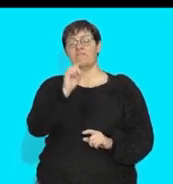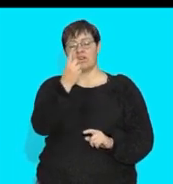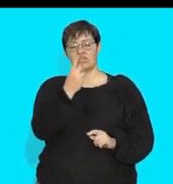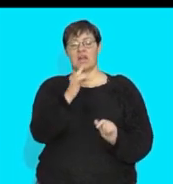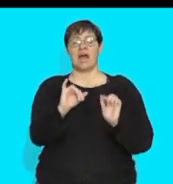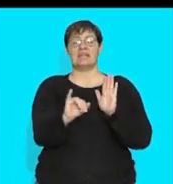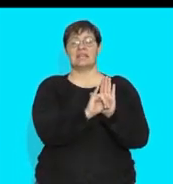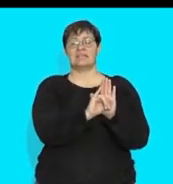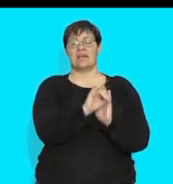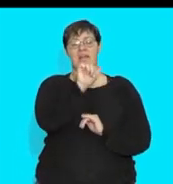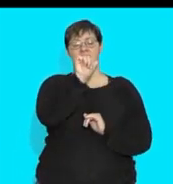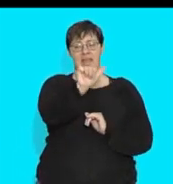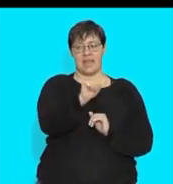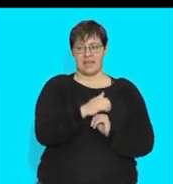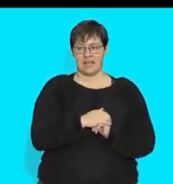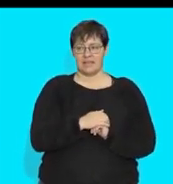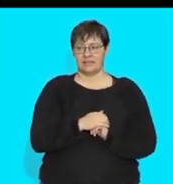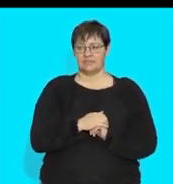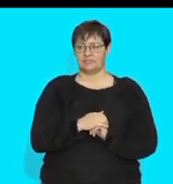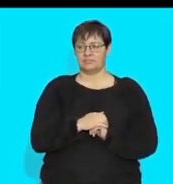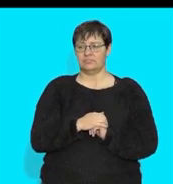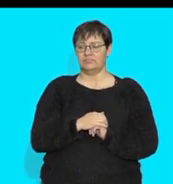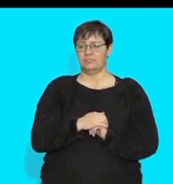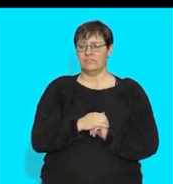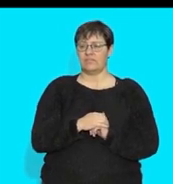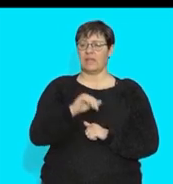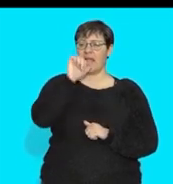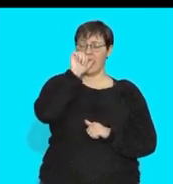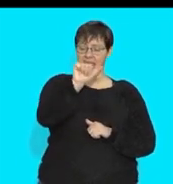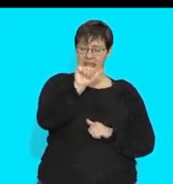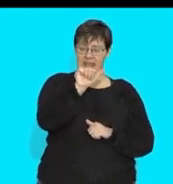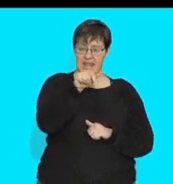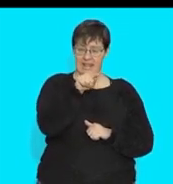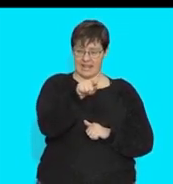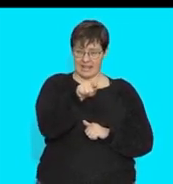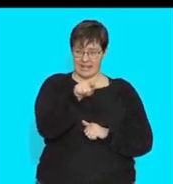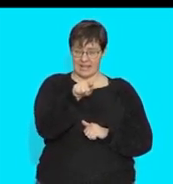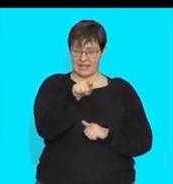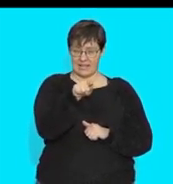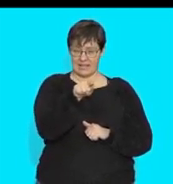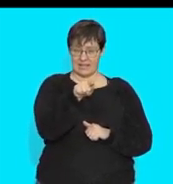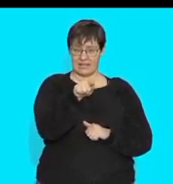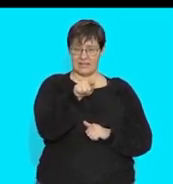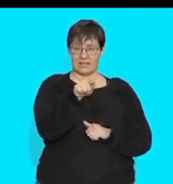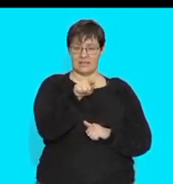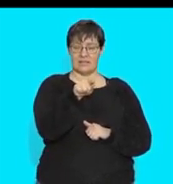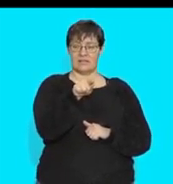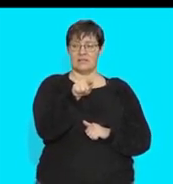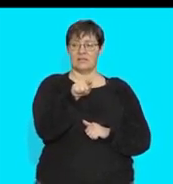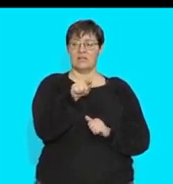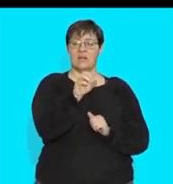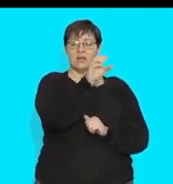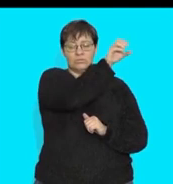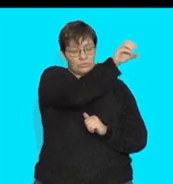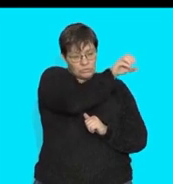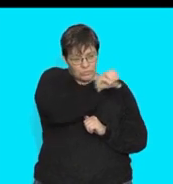have to ask is, identify part A. Now, part A over here, if we have a look, is